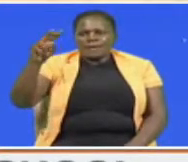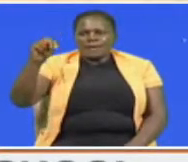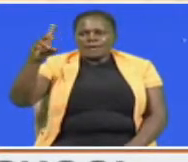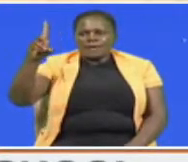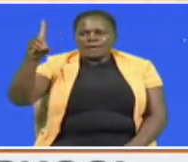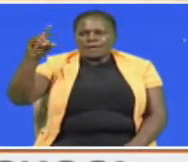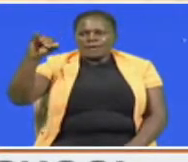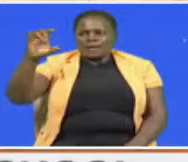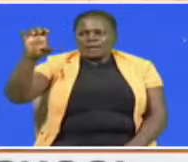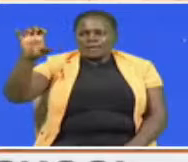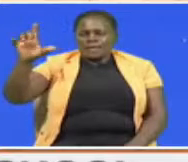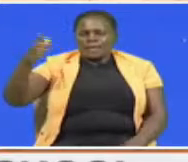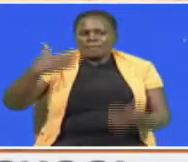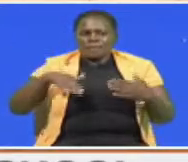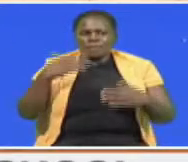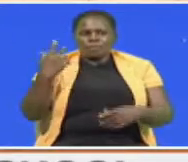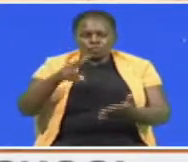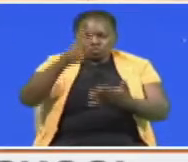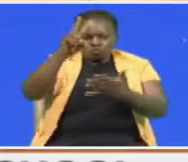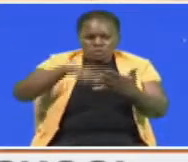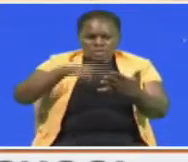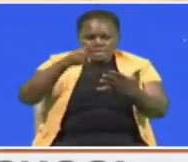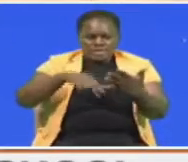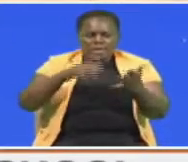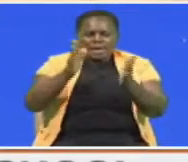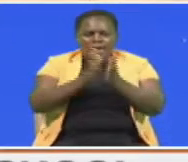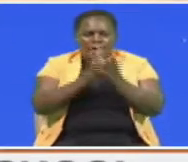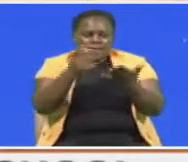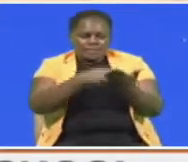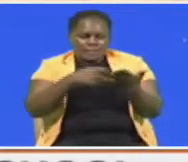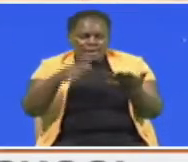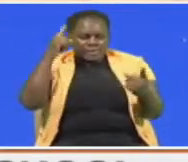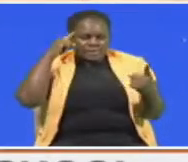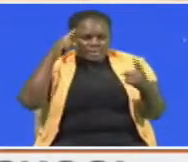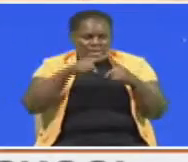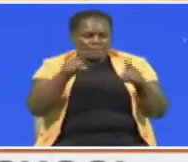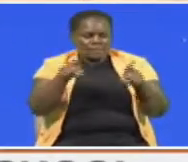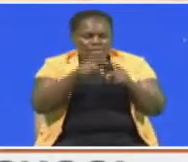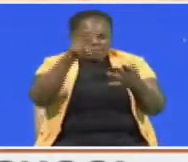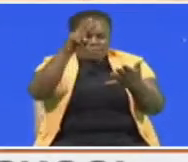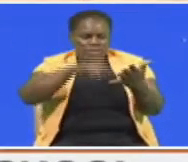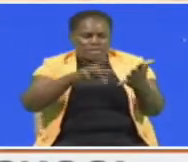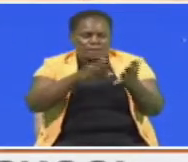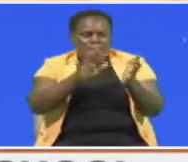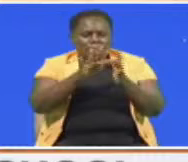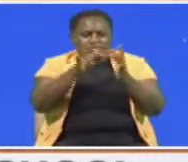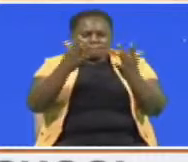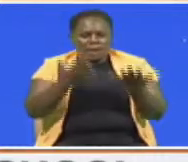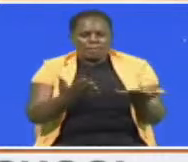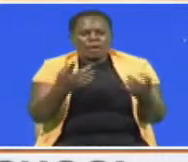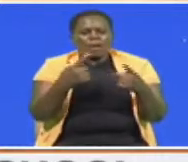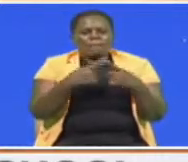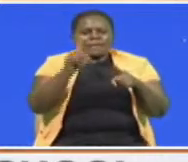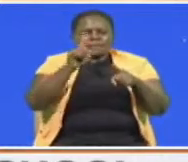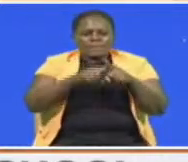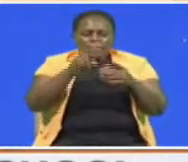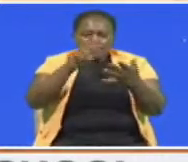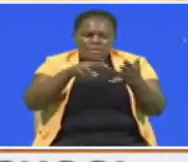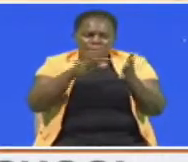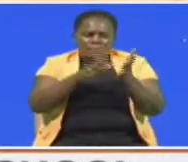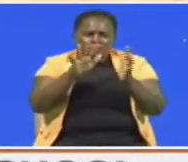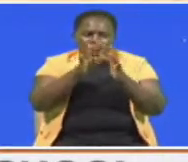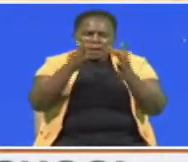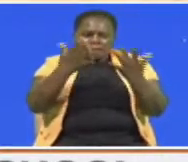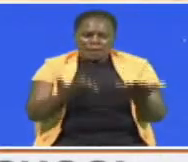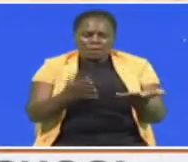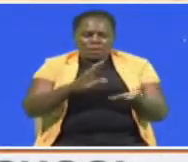was for the people here to read and write, but also read the Bible. But once they started reading the Bible,